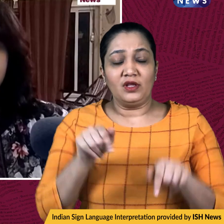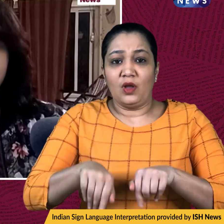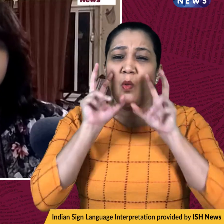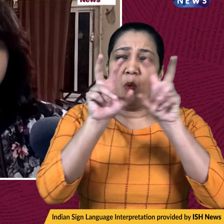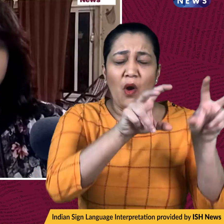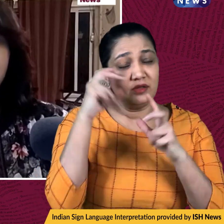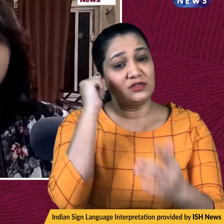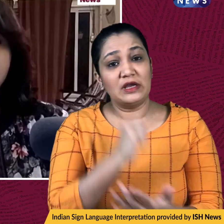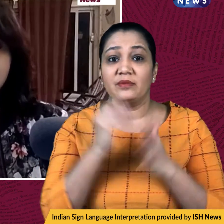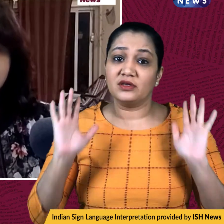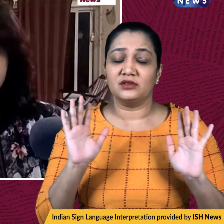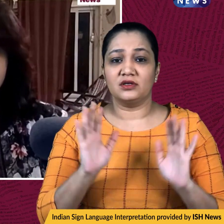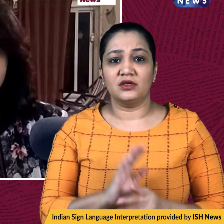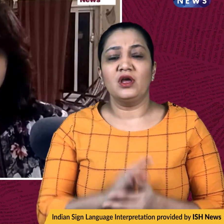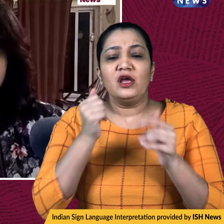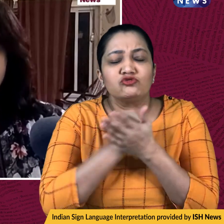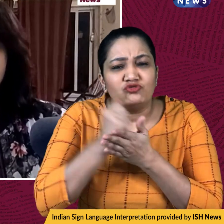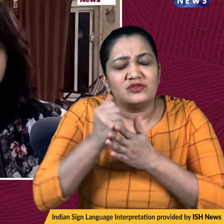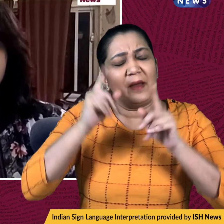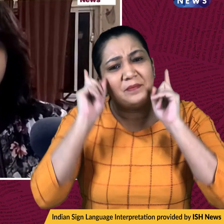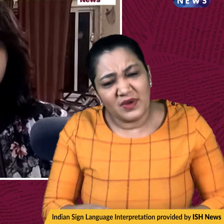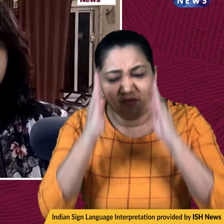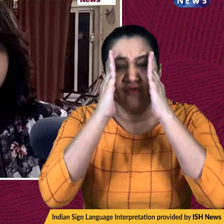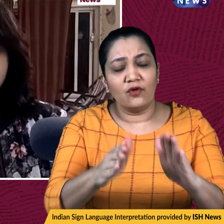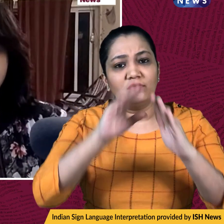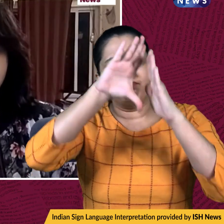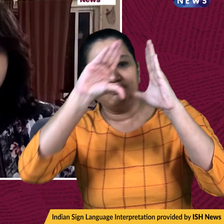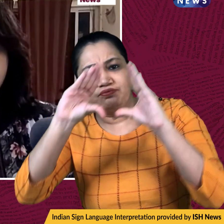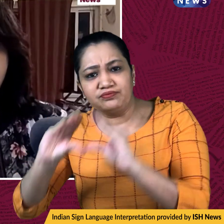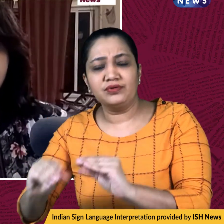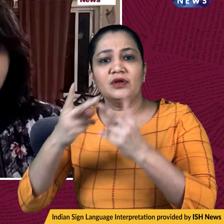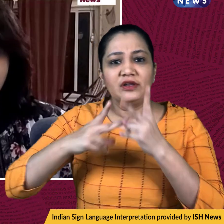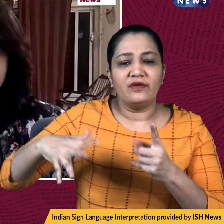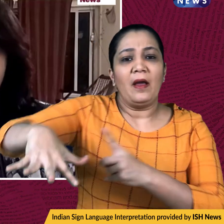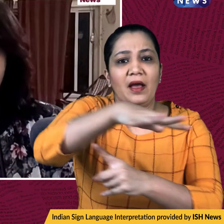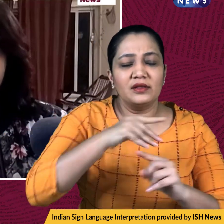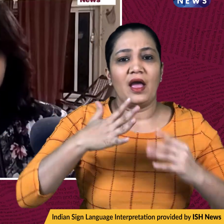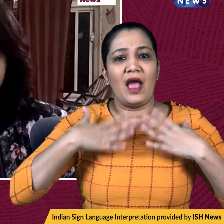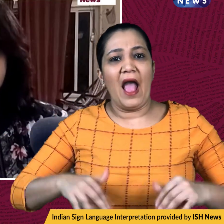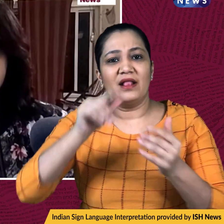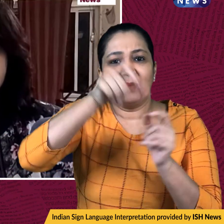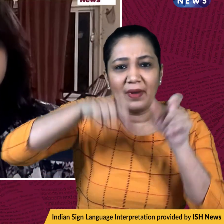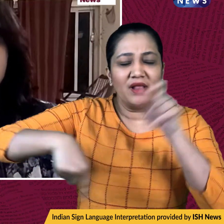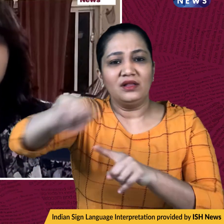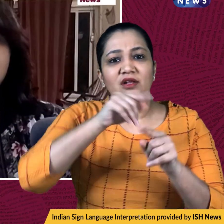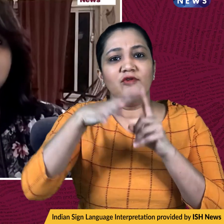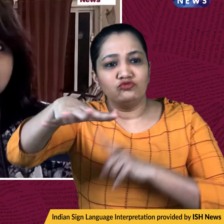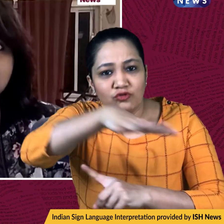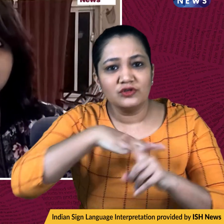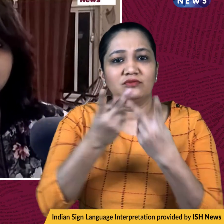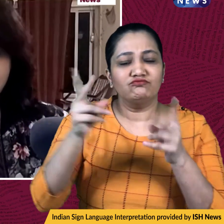vigilant. Our focus must be on reducing transmission, implementing situation-specific public health and social measures,